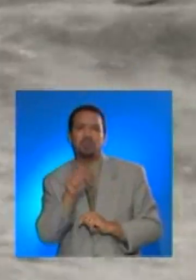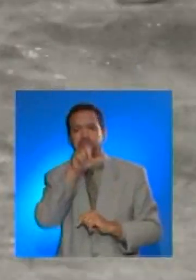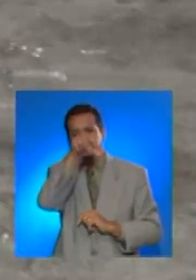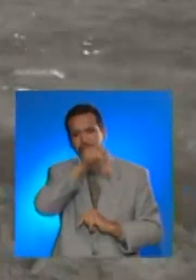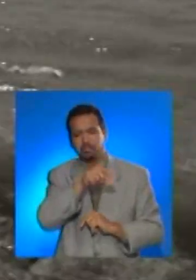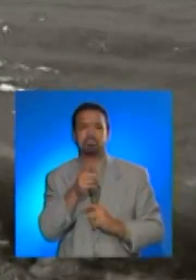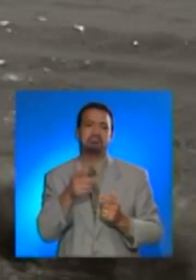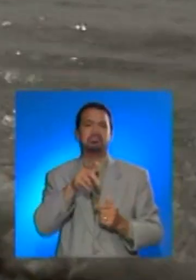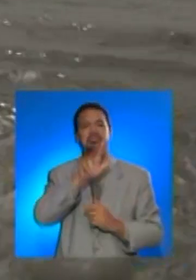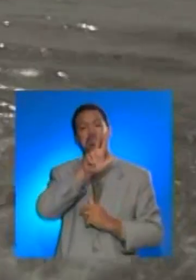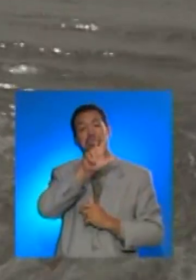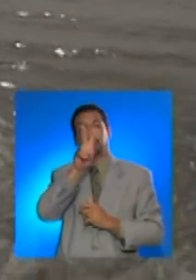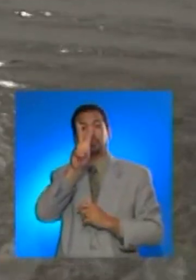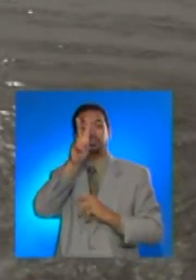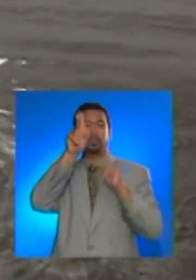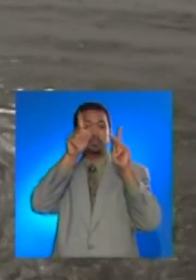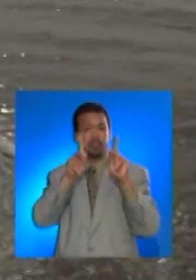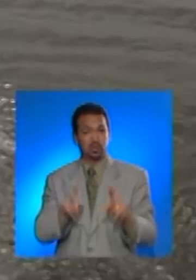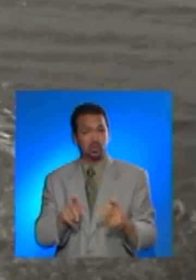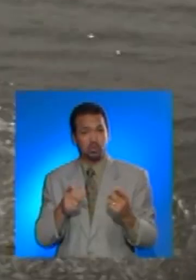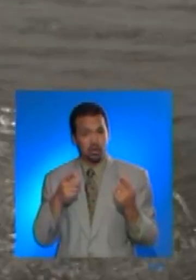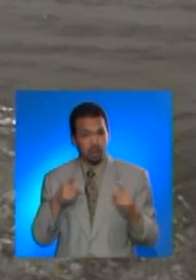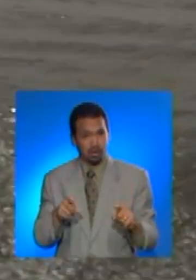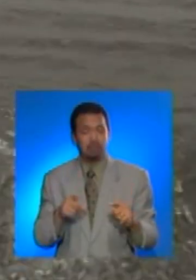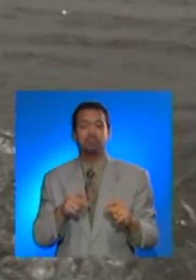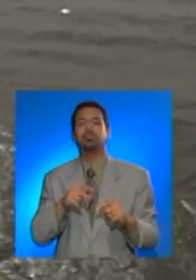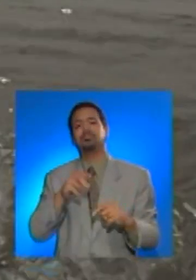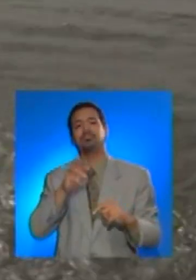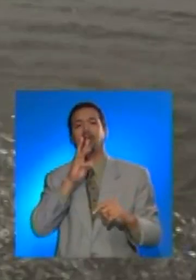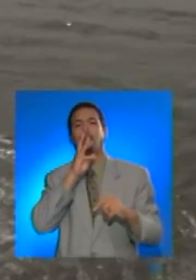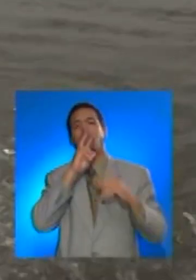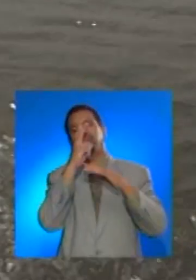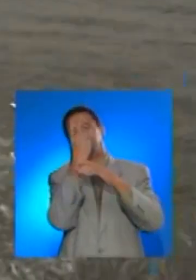32 persons were reported to have drowned.